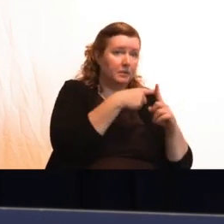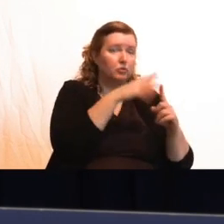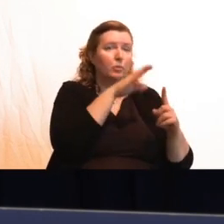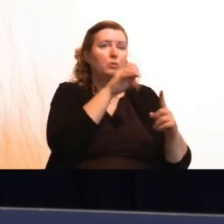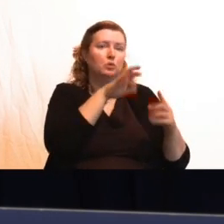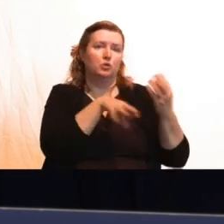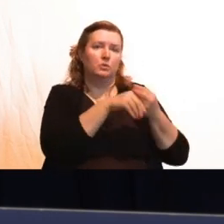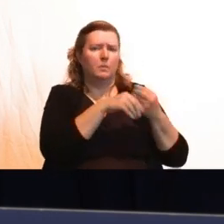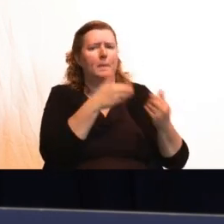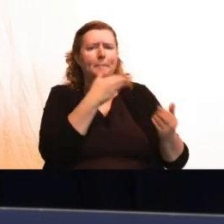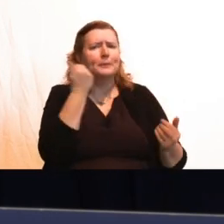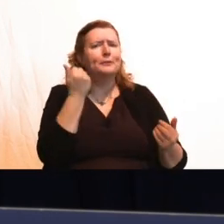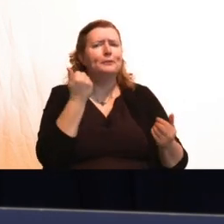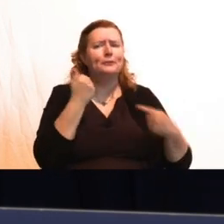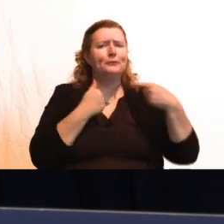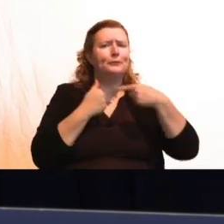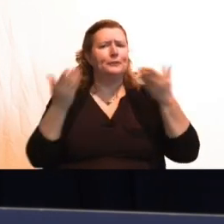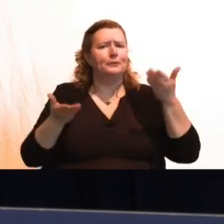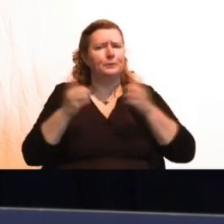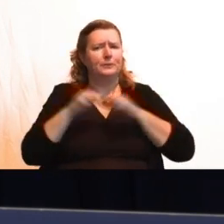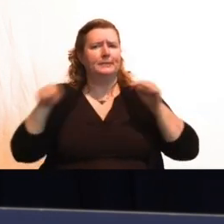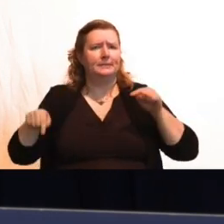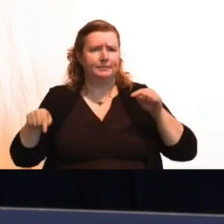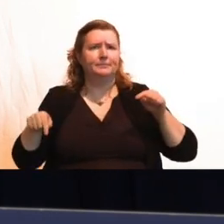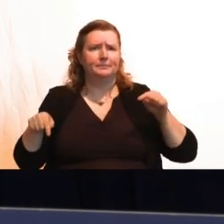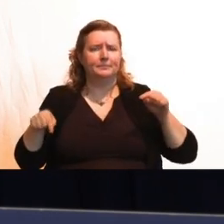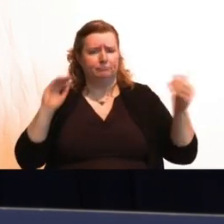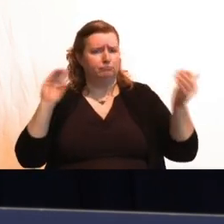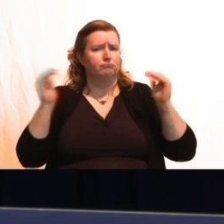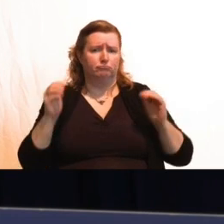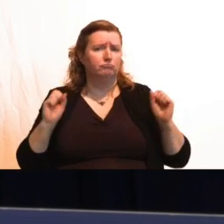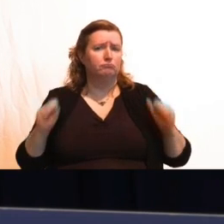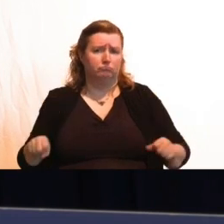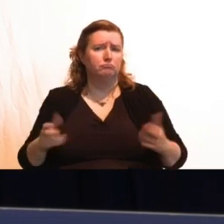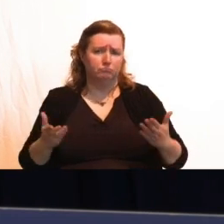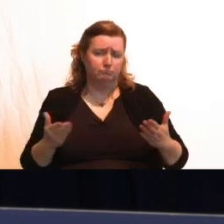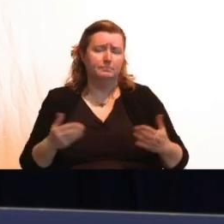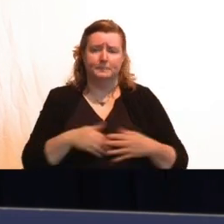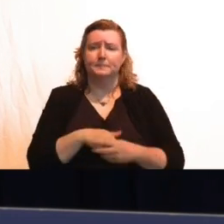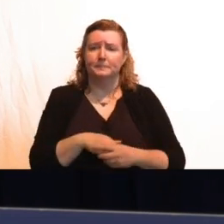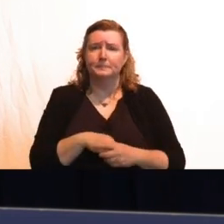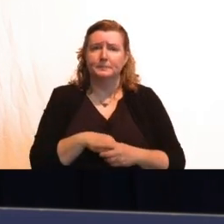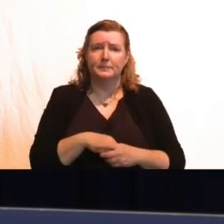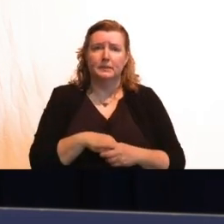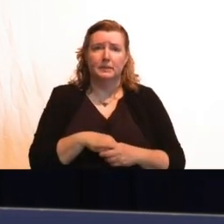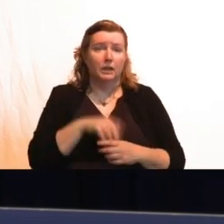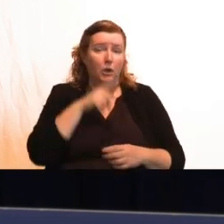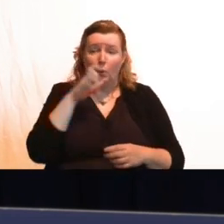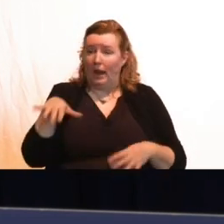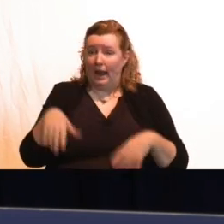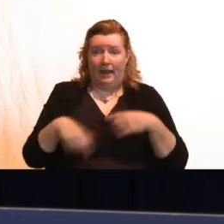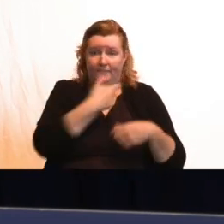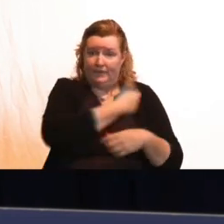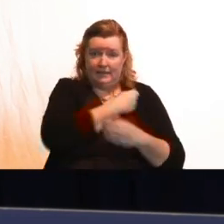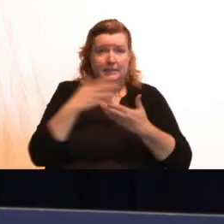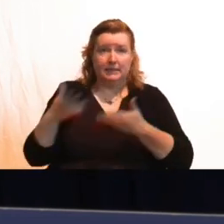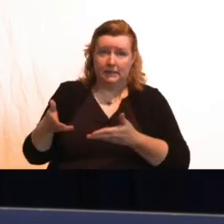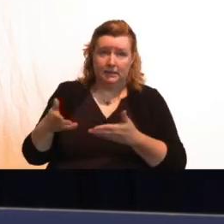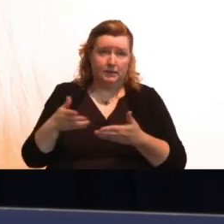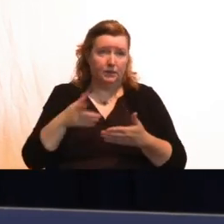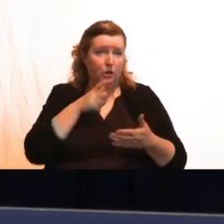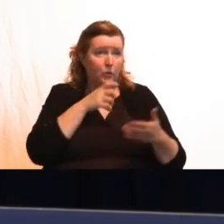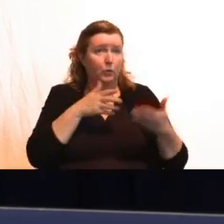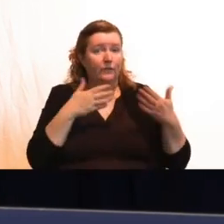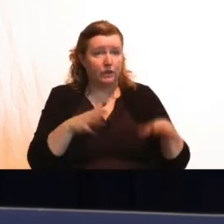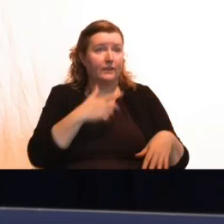unvaccinated individuals with those who have completed their primary series, with or without a booster. In the 4 weeks